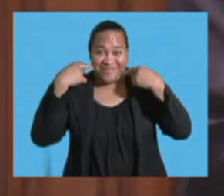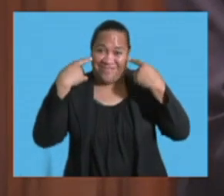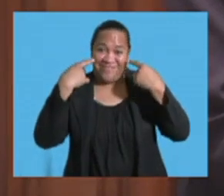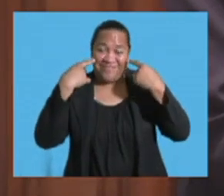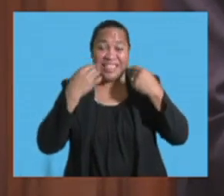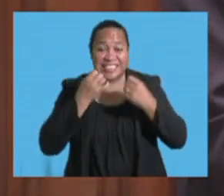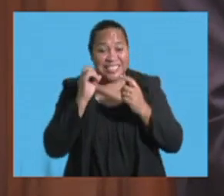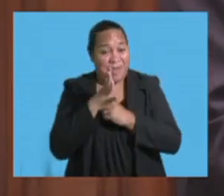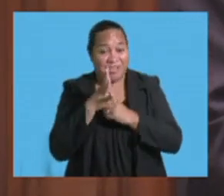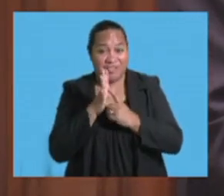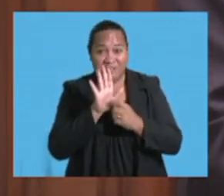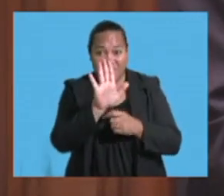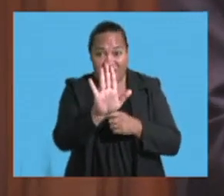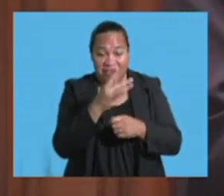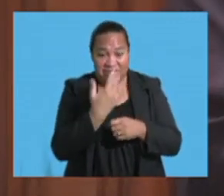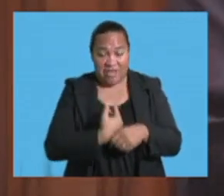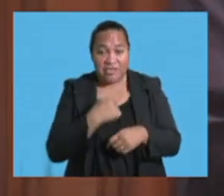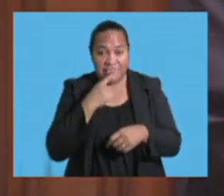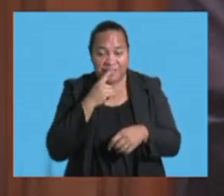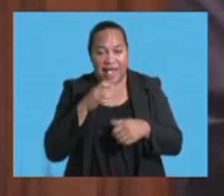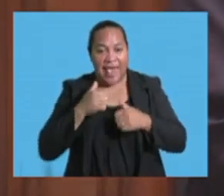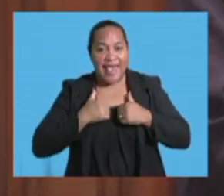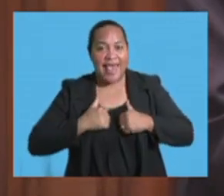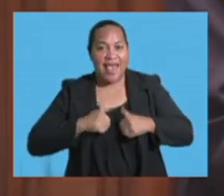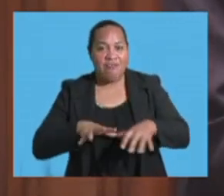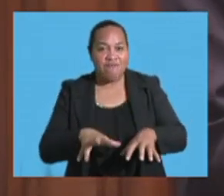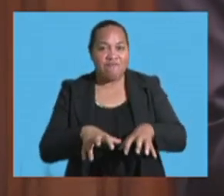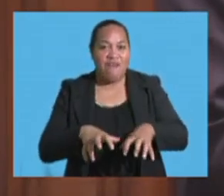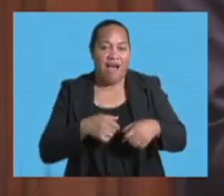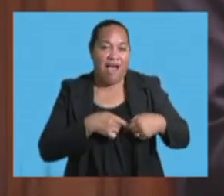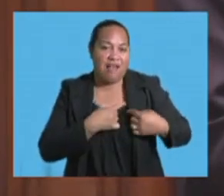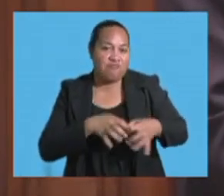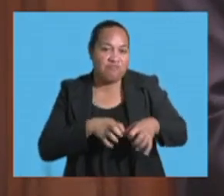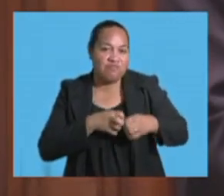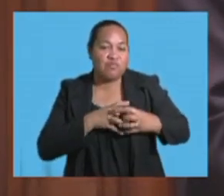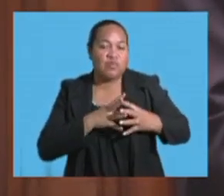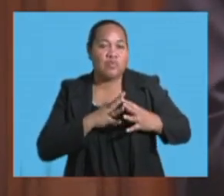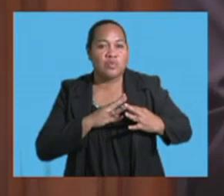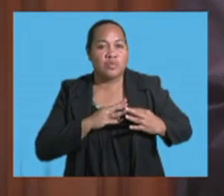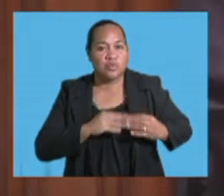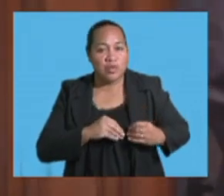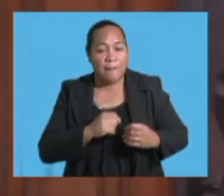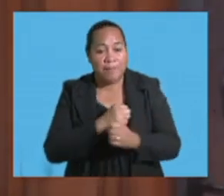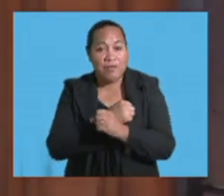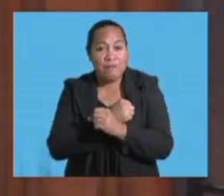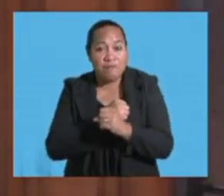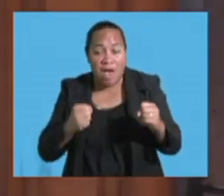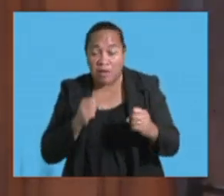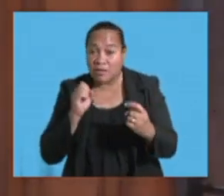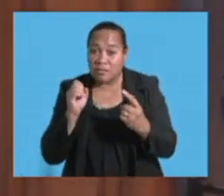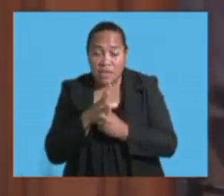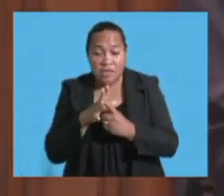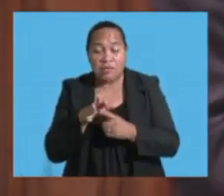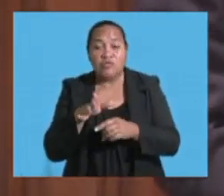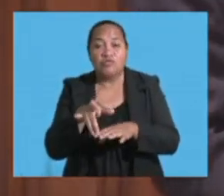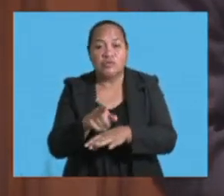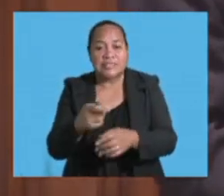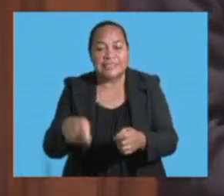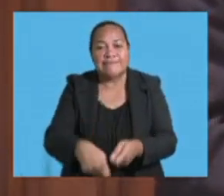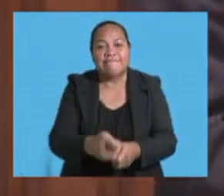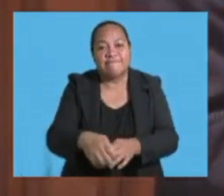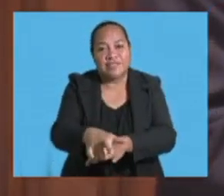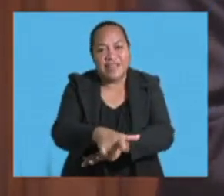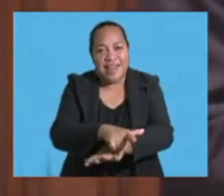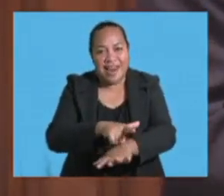yours, can heal frozen hearts. And most importantly, the power to till the land. We'll keep the smile for you,